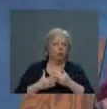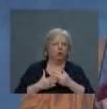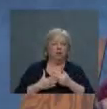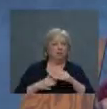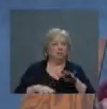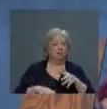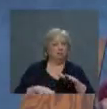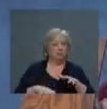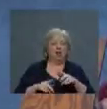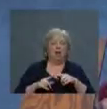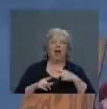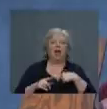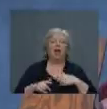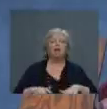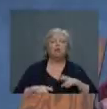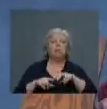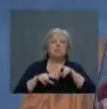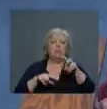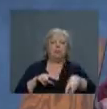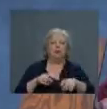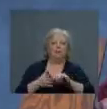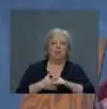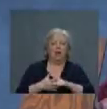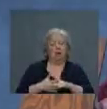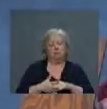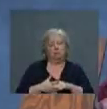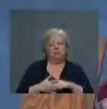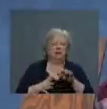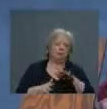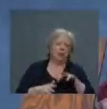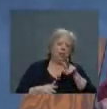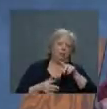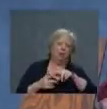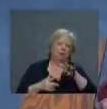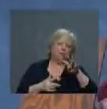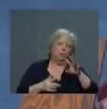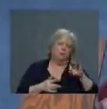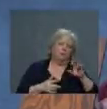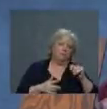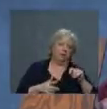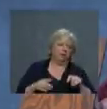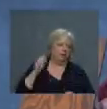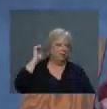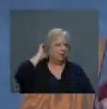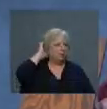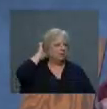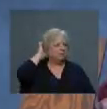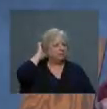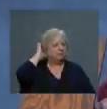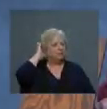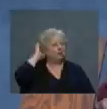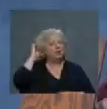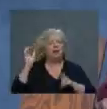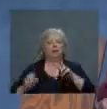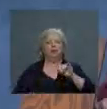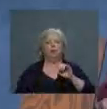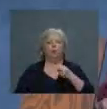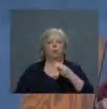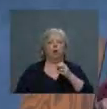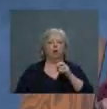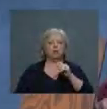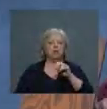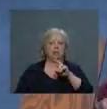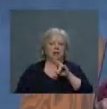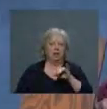drop-off. It's at least 3 to 4 foot. The Washateria building is